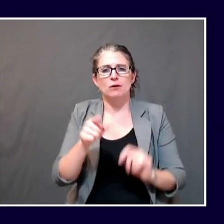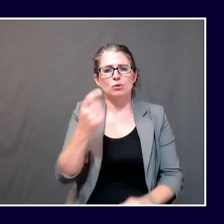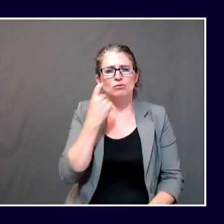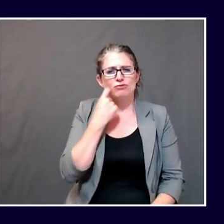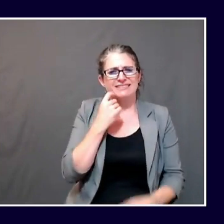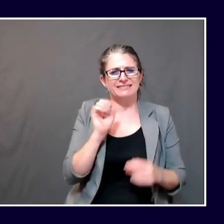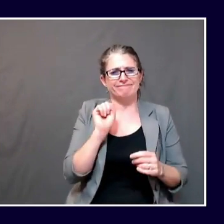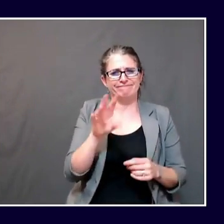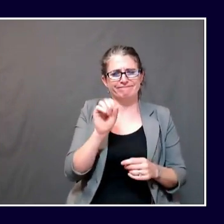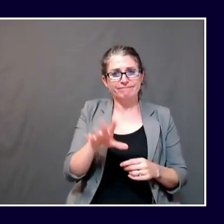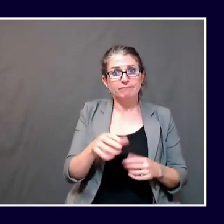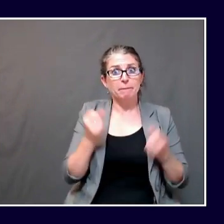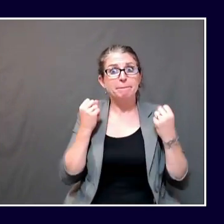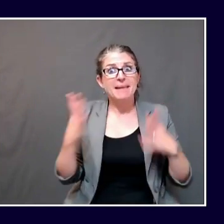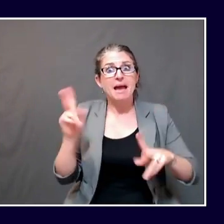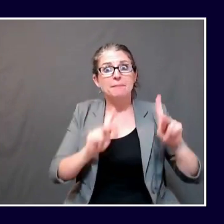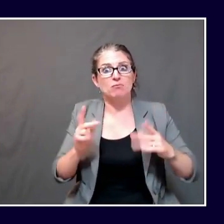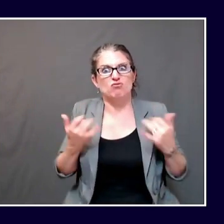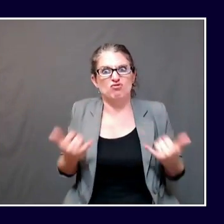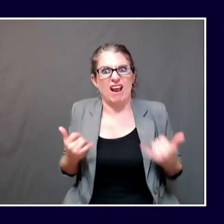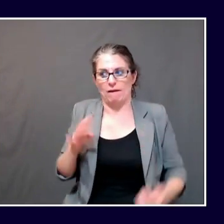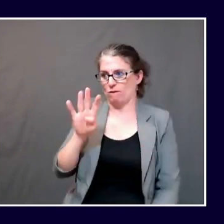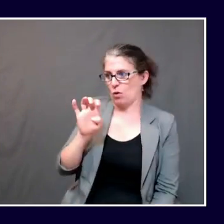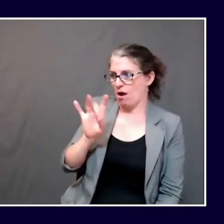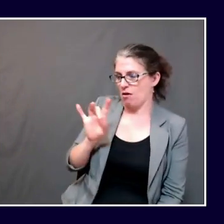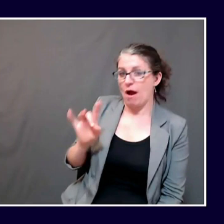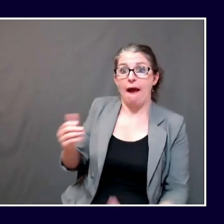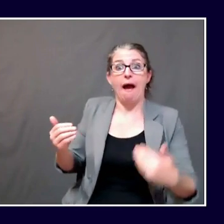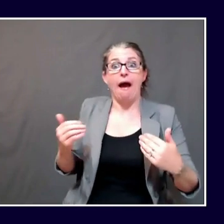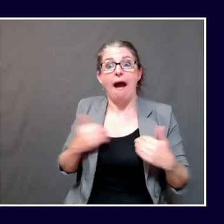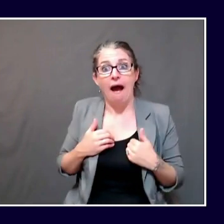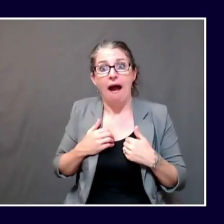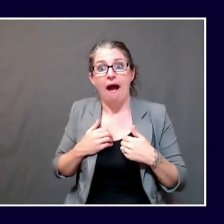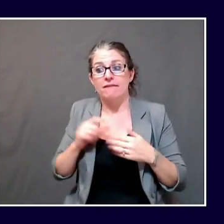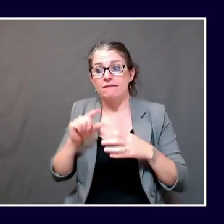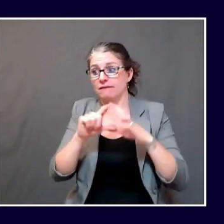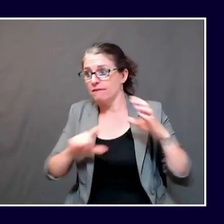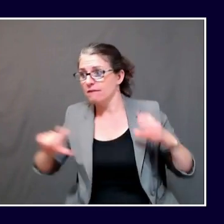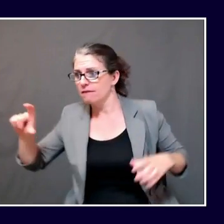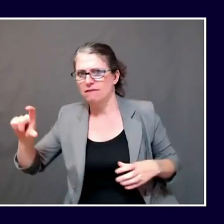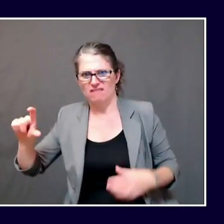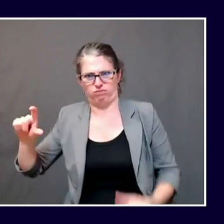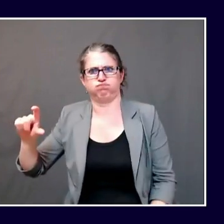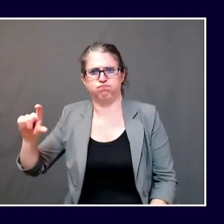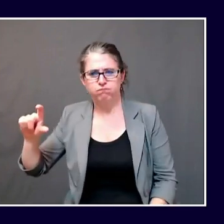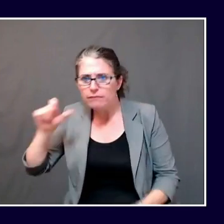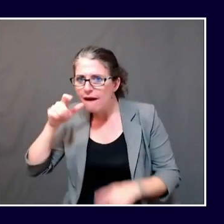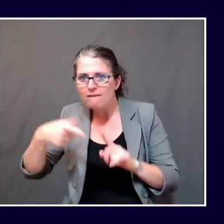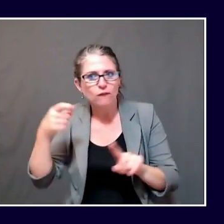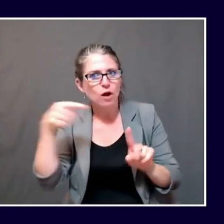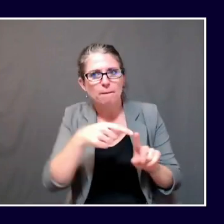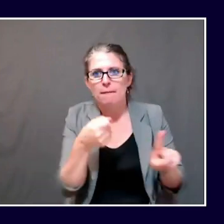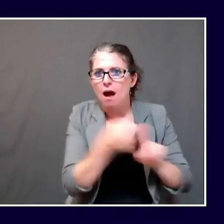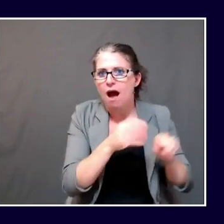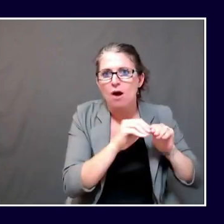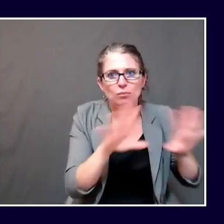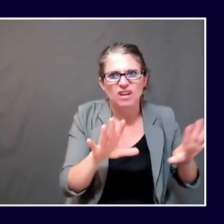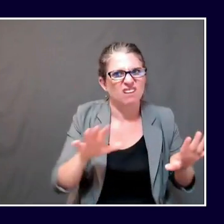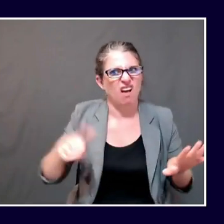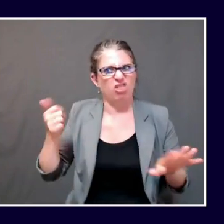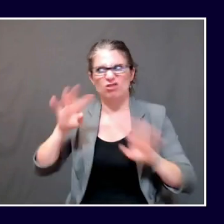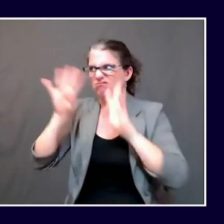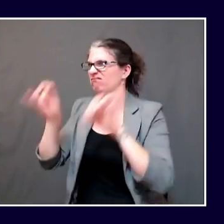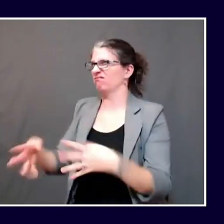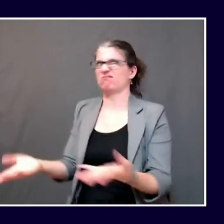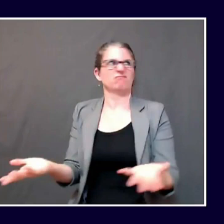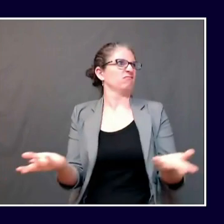finding a greater percentage of cases asymptomatic versus symptomatic compared to prior to